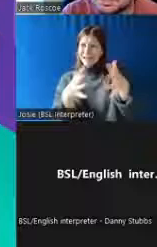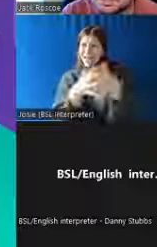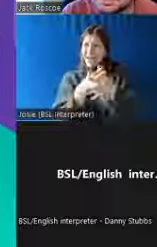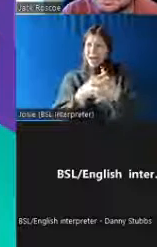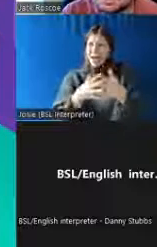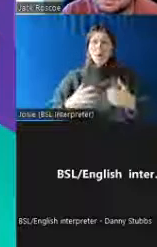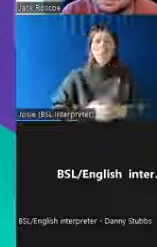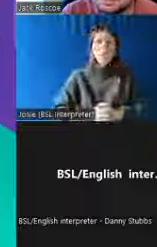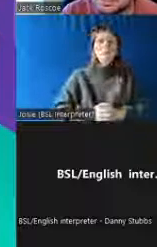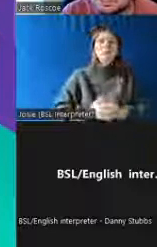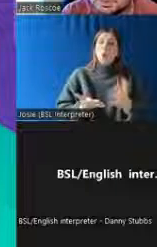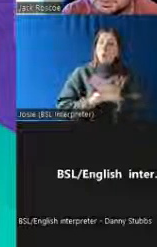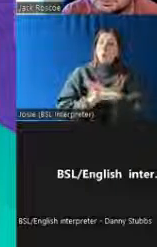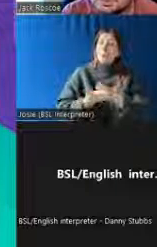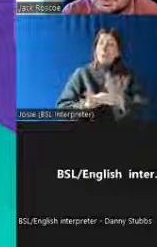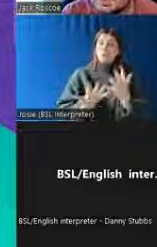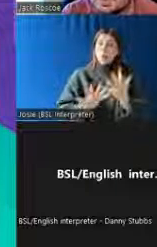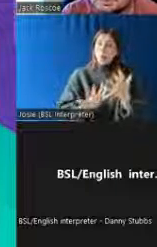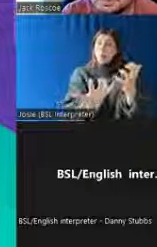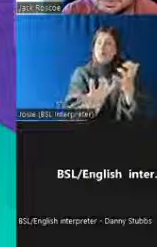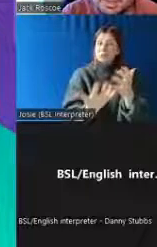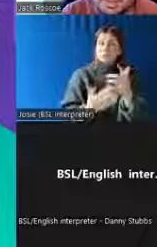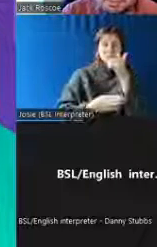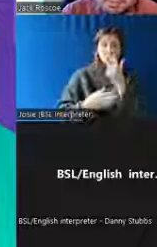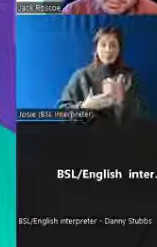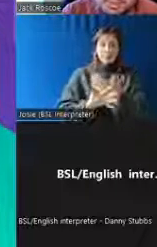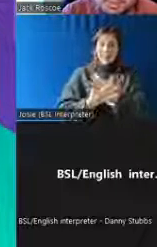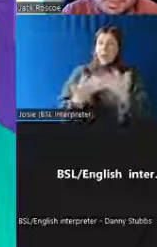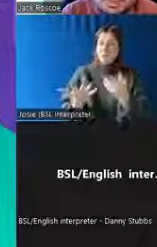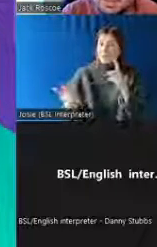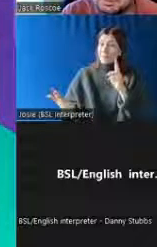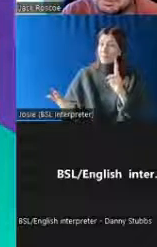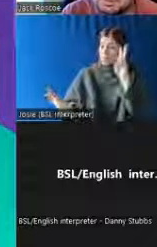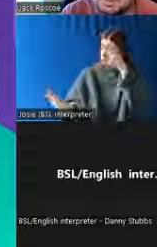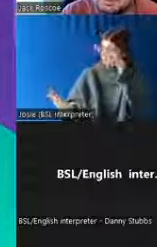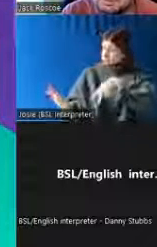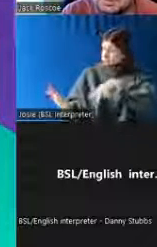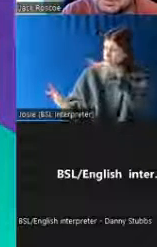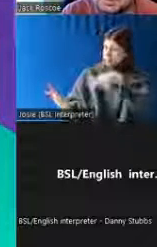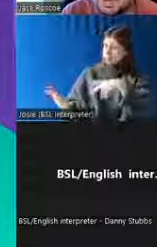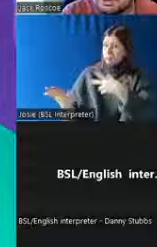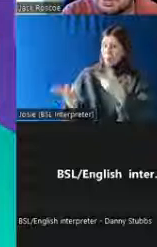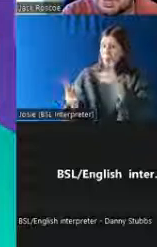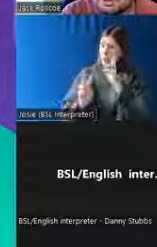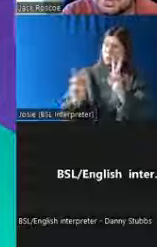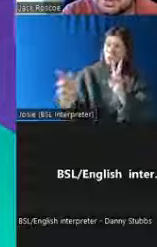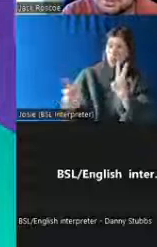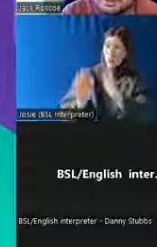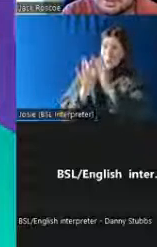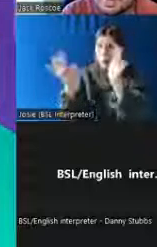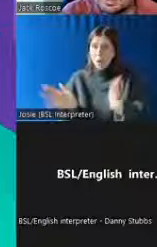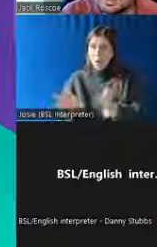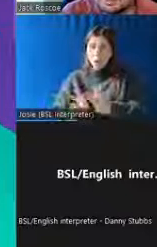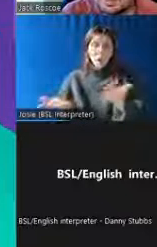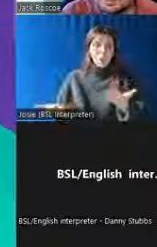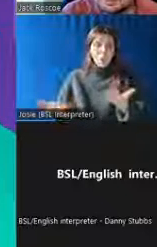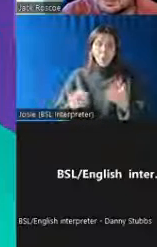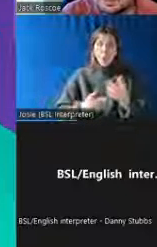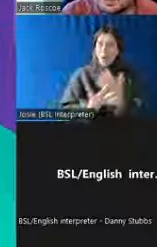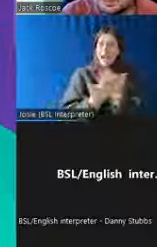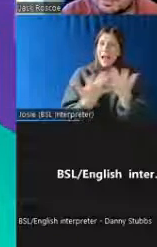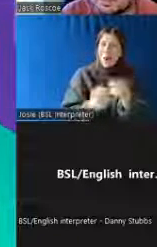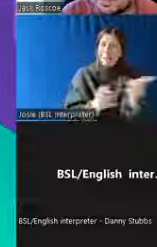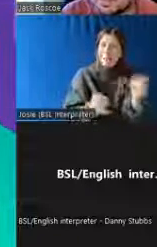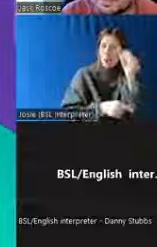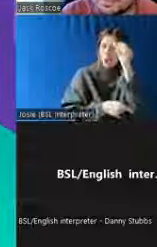in published media, social media, and online views, as well as data about whether people were aware of the advertising and how they